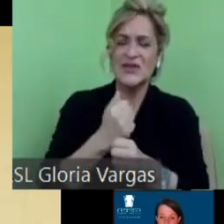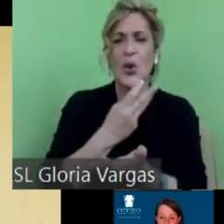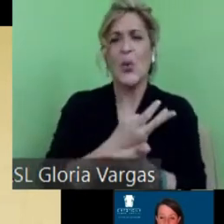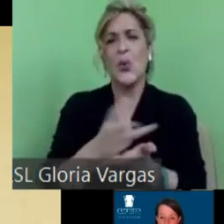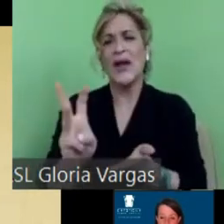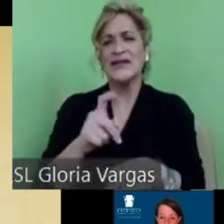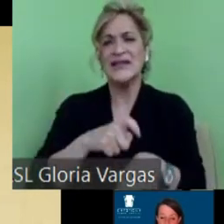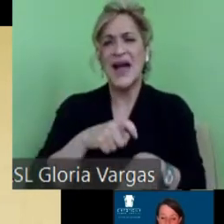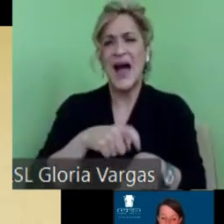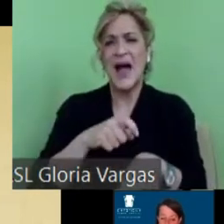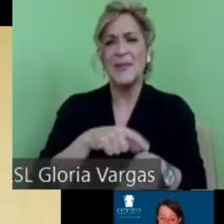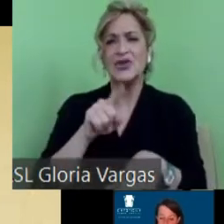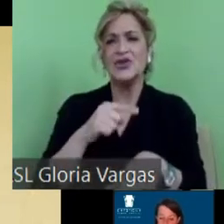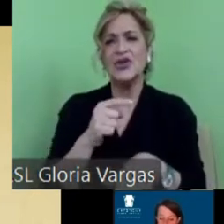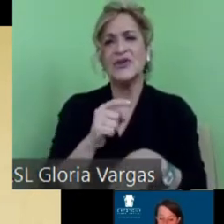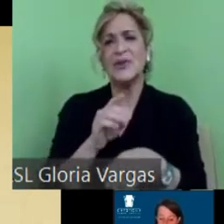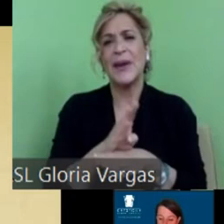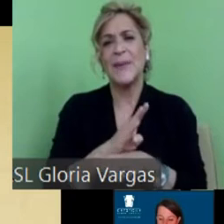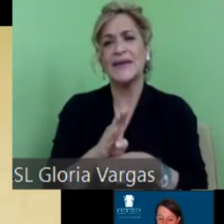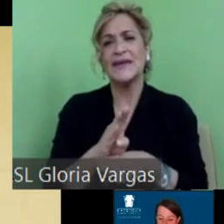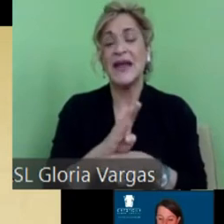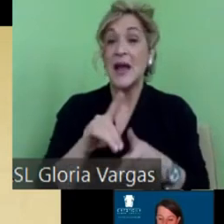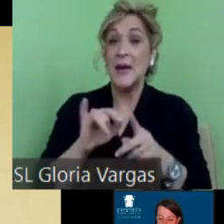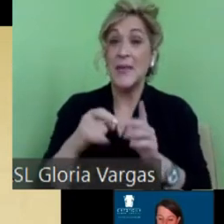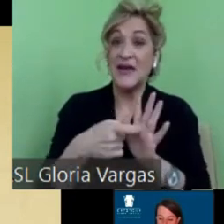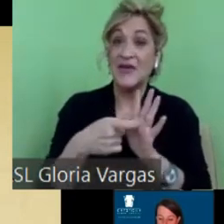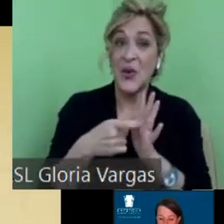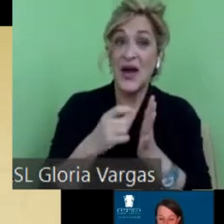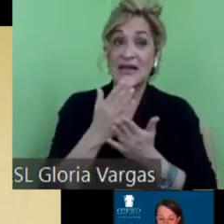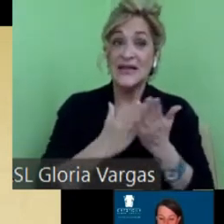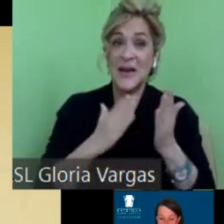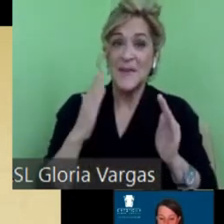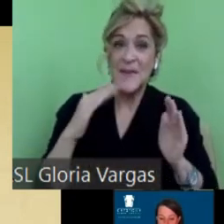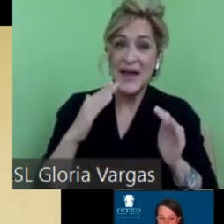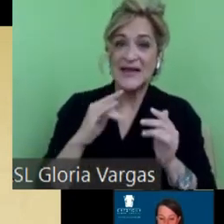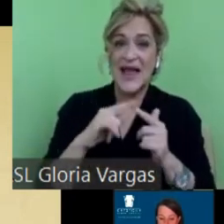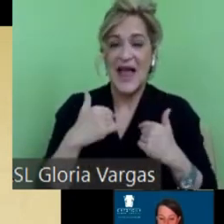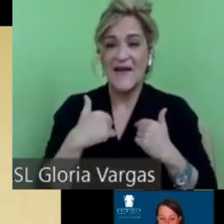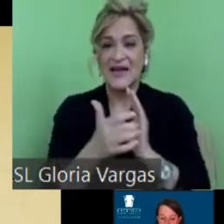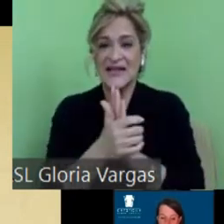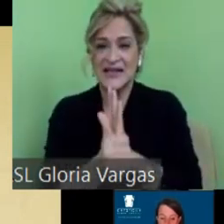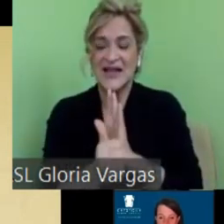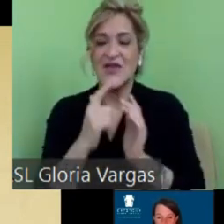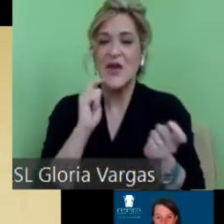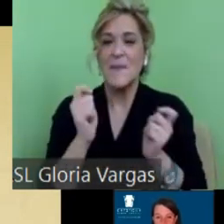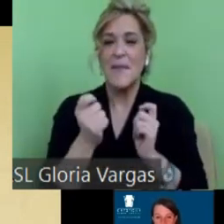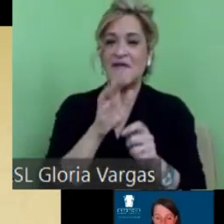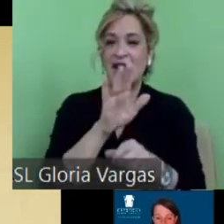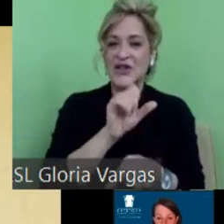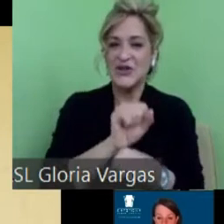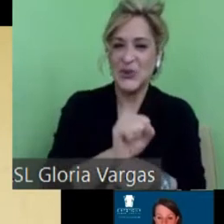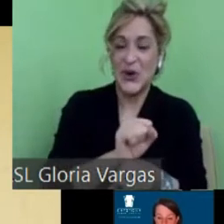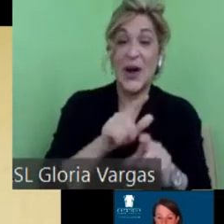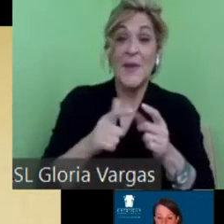being occupied. That required some thinking, using his existing talents and modifying his work. But